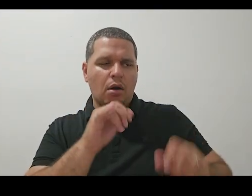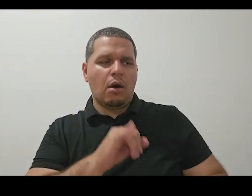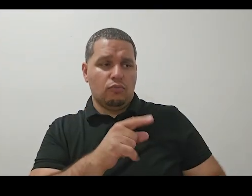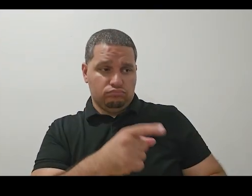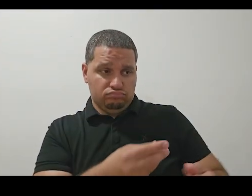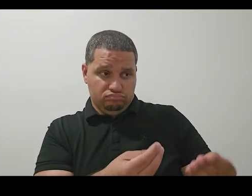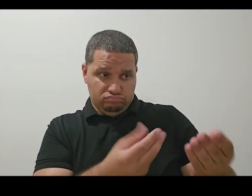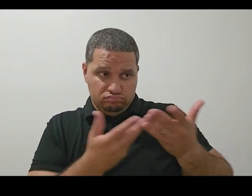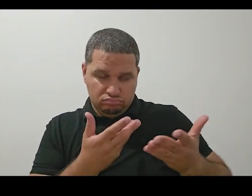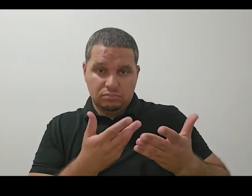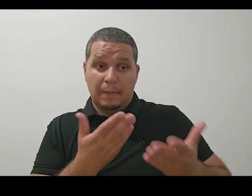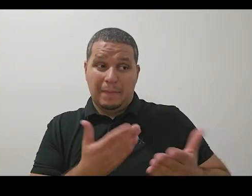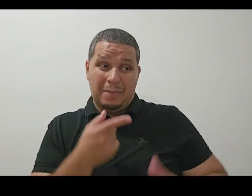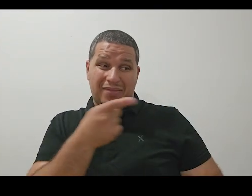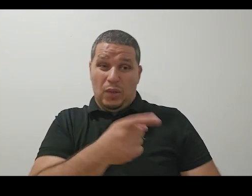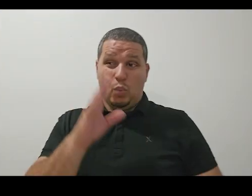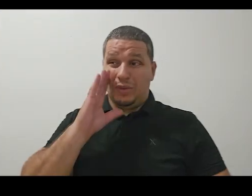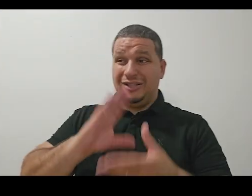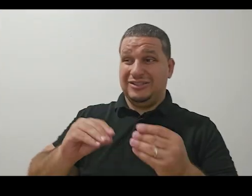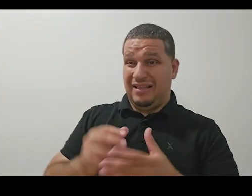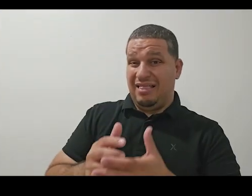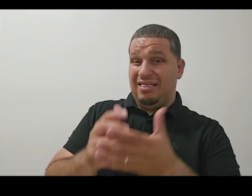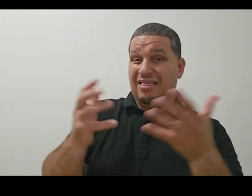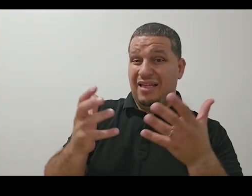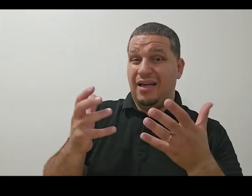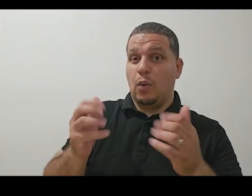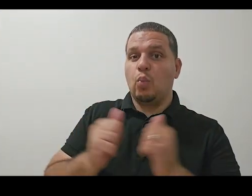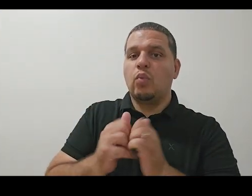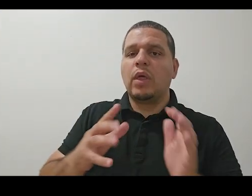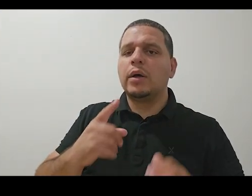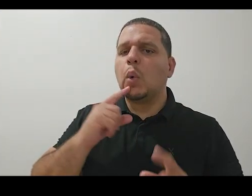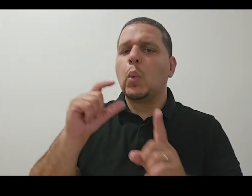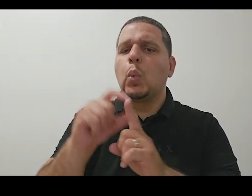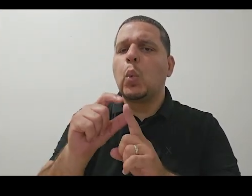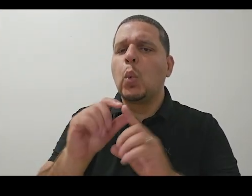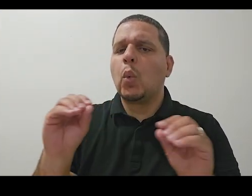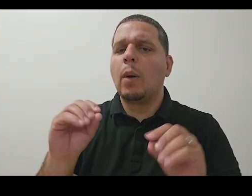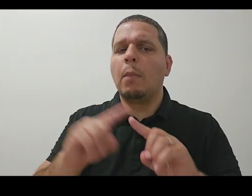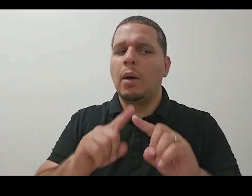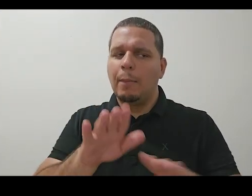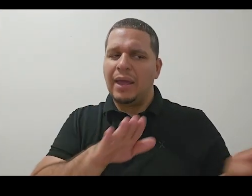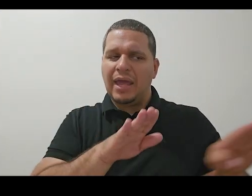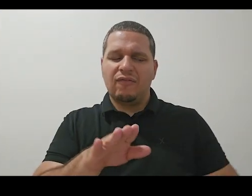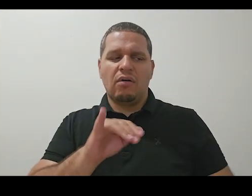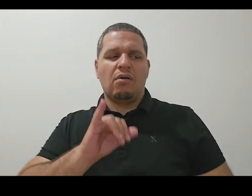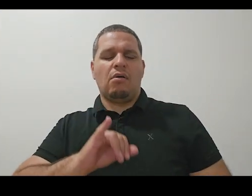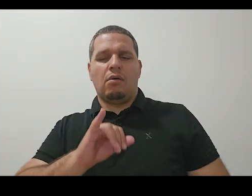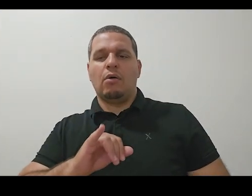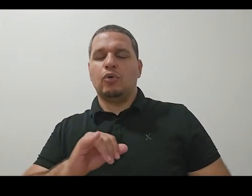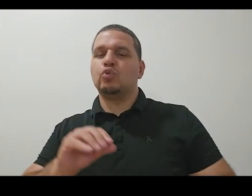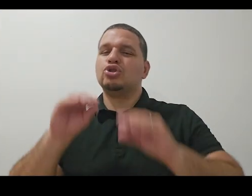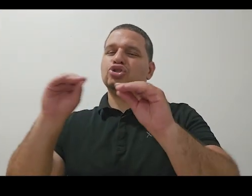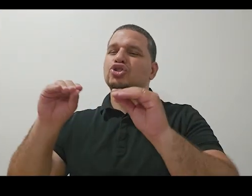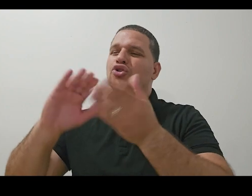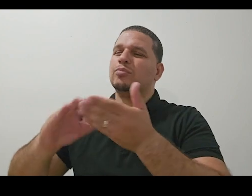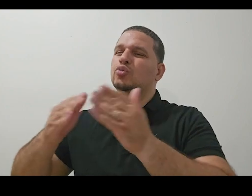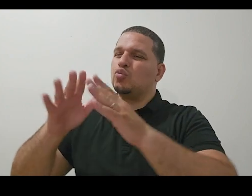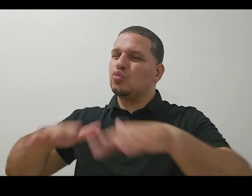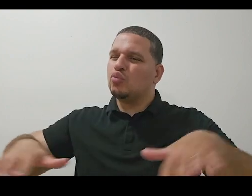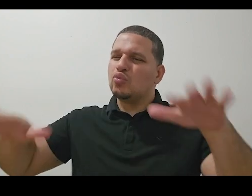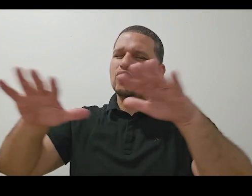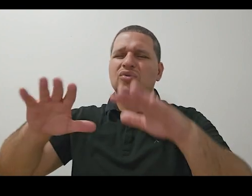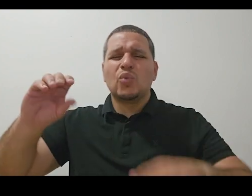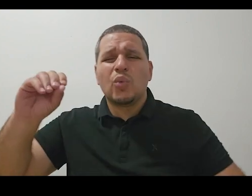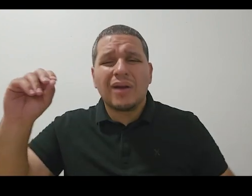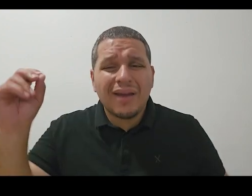whatever this person may want to share. And they may say a lot without even saying a single word. So it's teaching the community